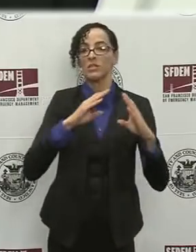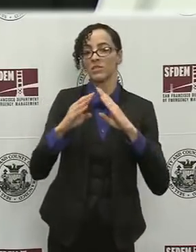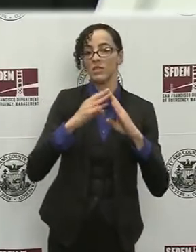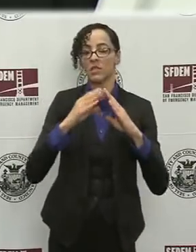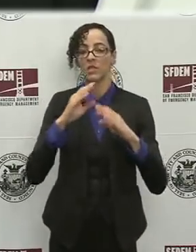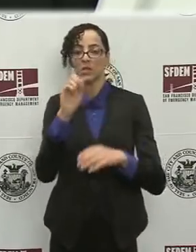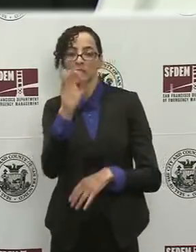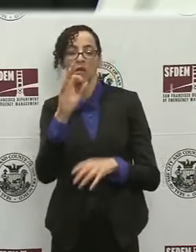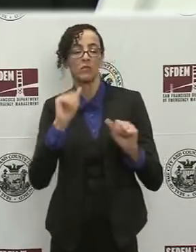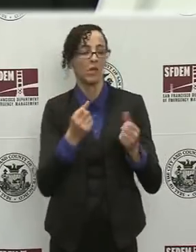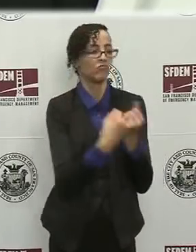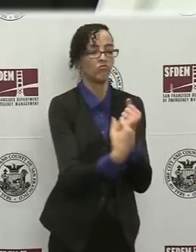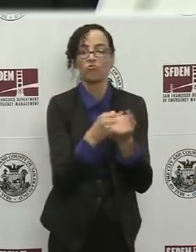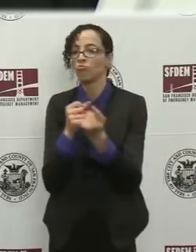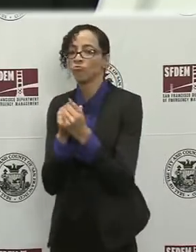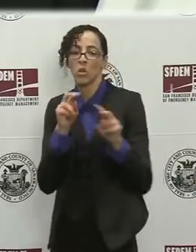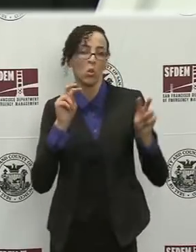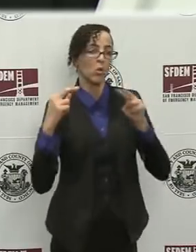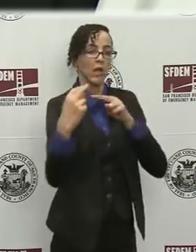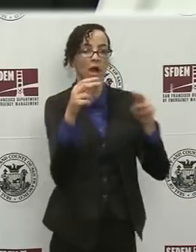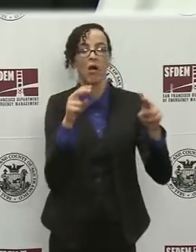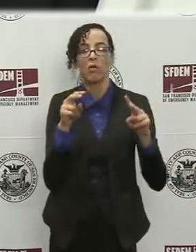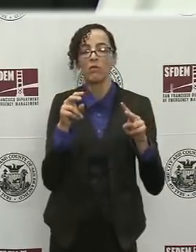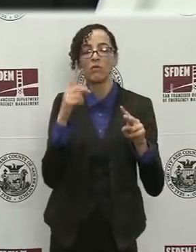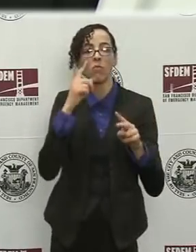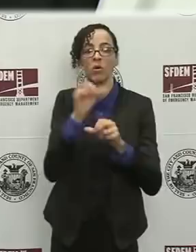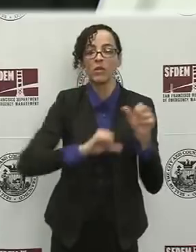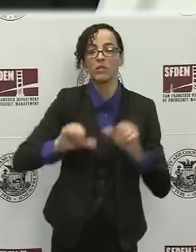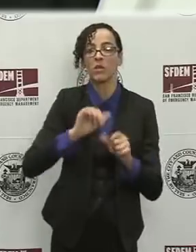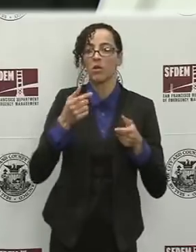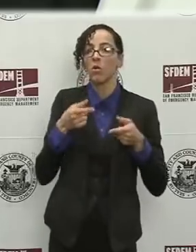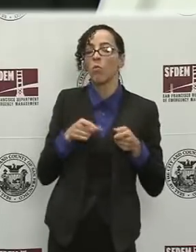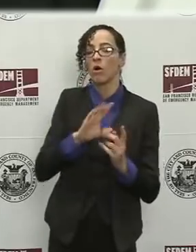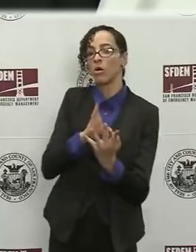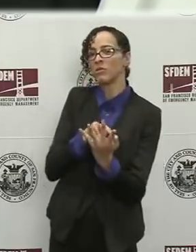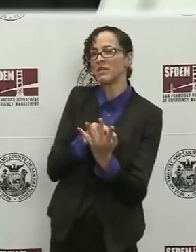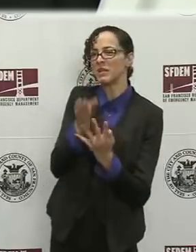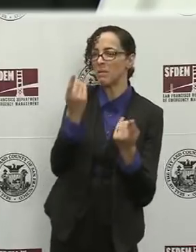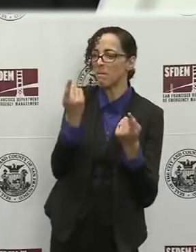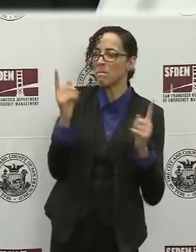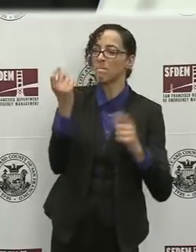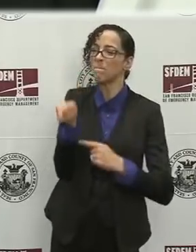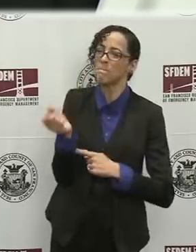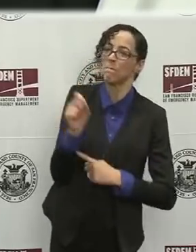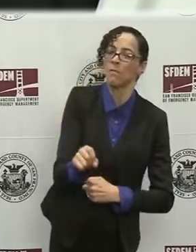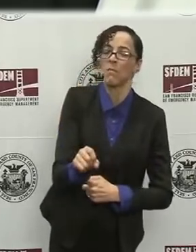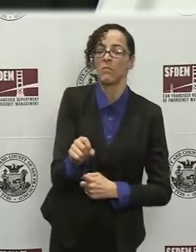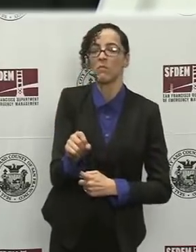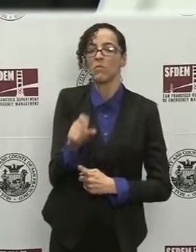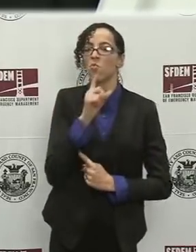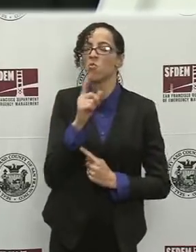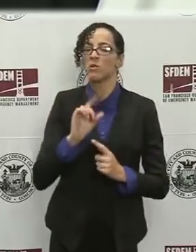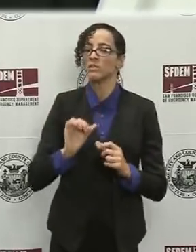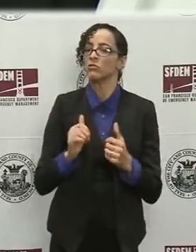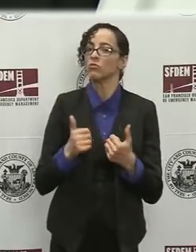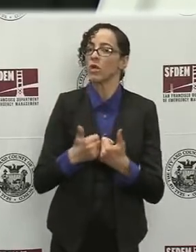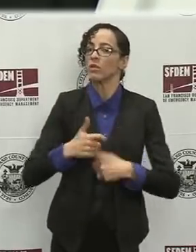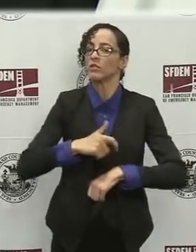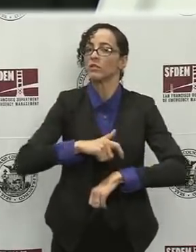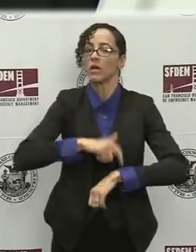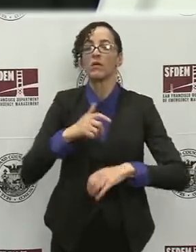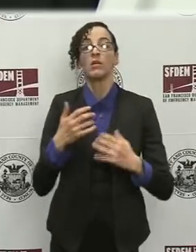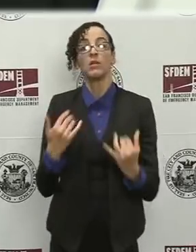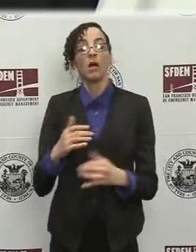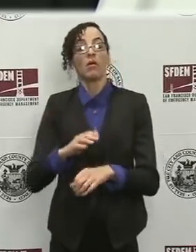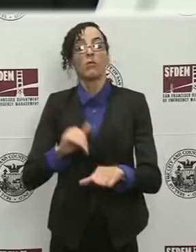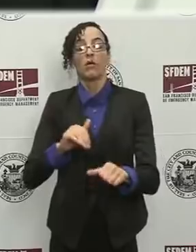challenging time. So at this time, I'd like to ask the Director of the Department of Public Health,